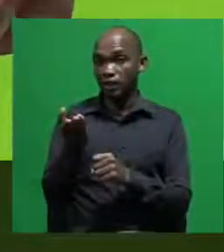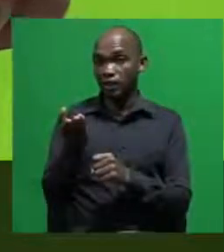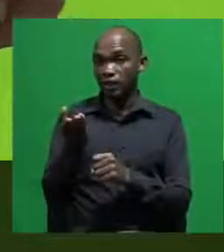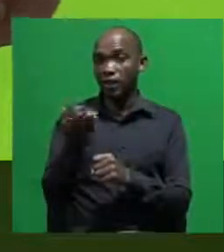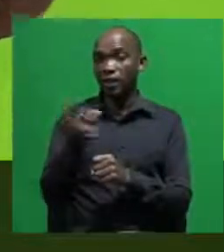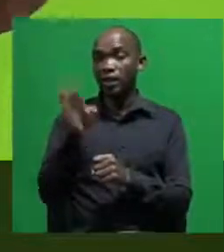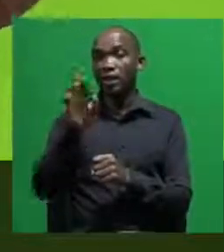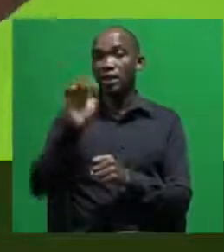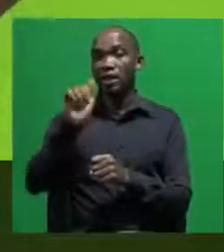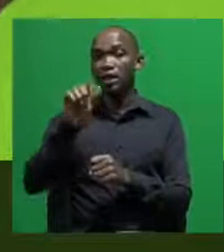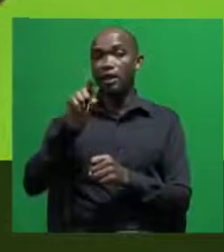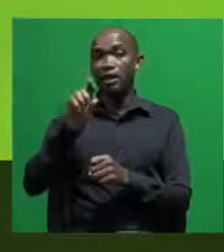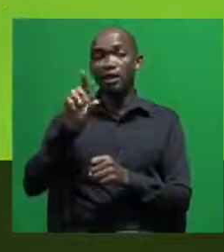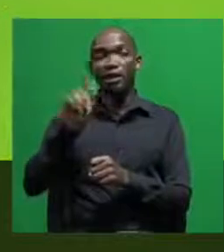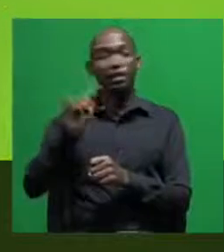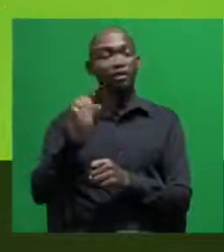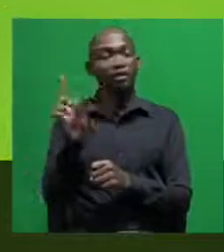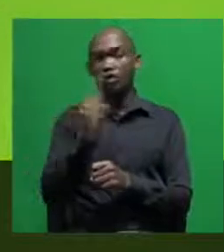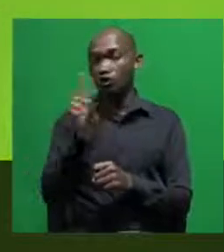radius?